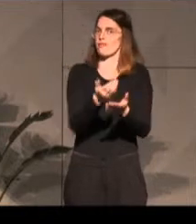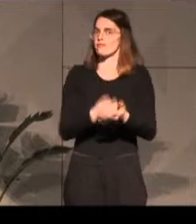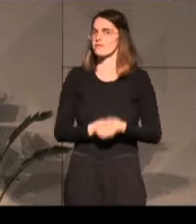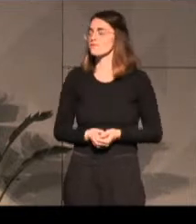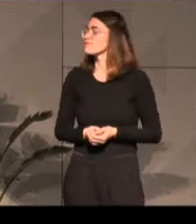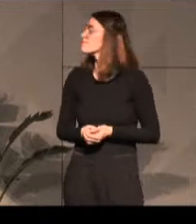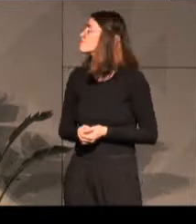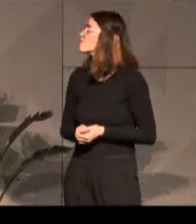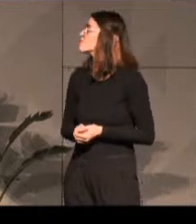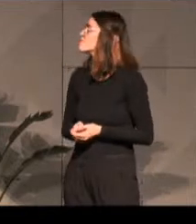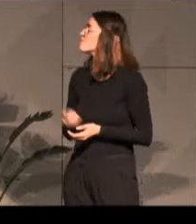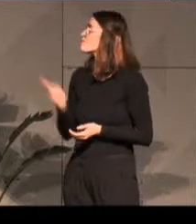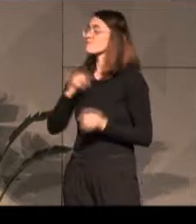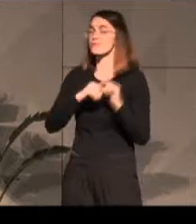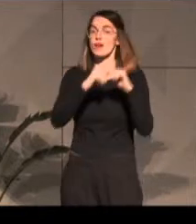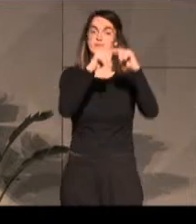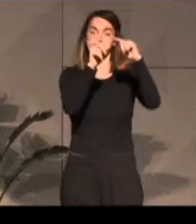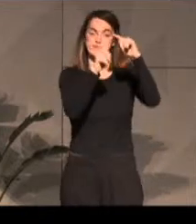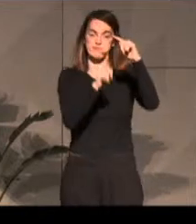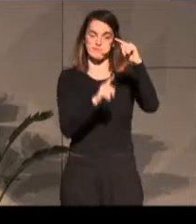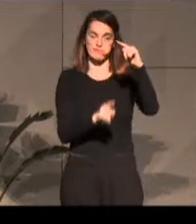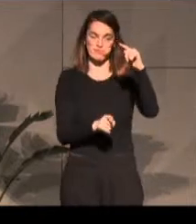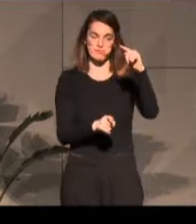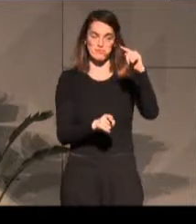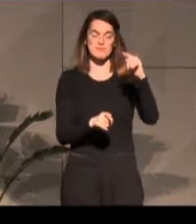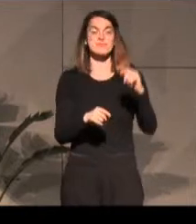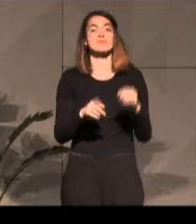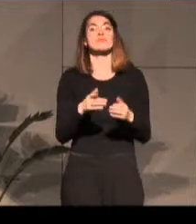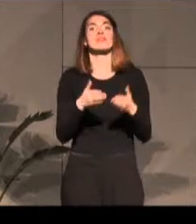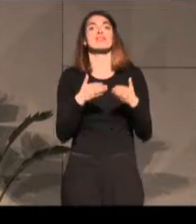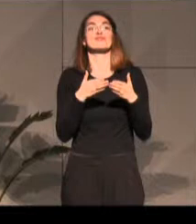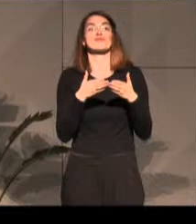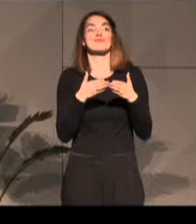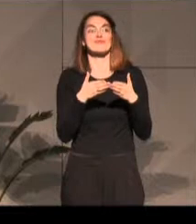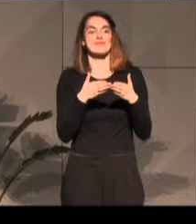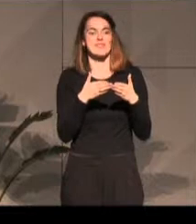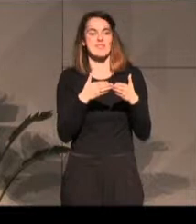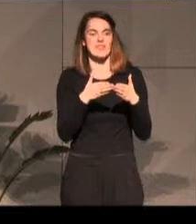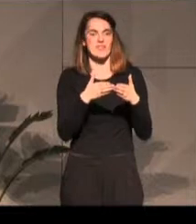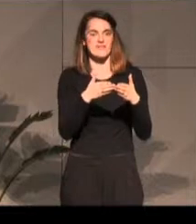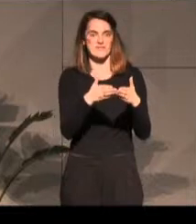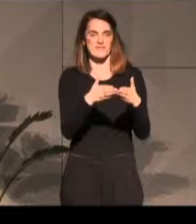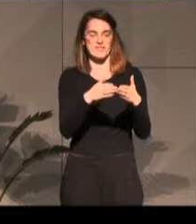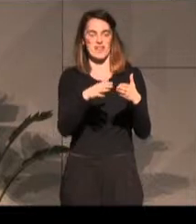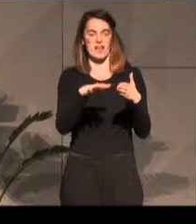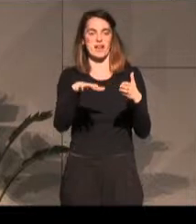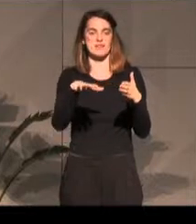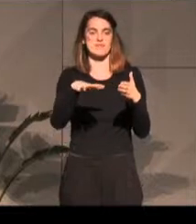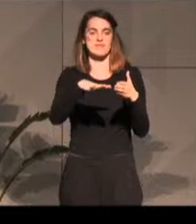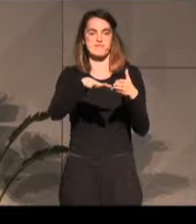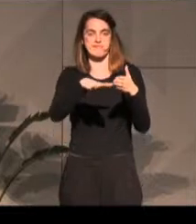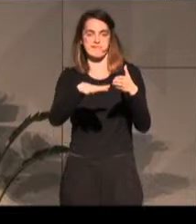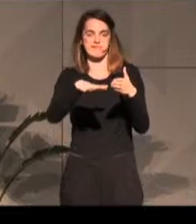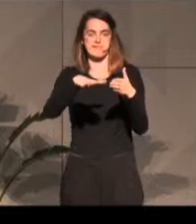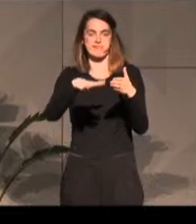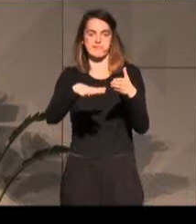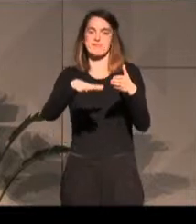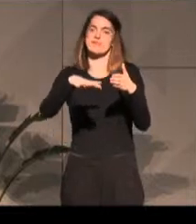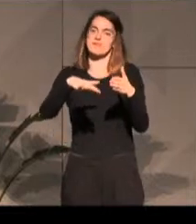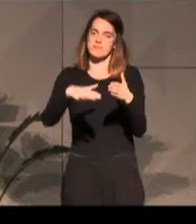When the ice flows come to the end of their lifespan, this is down here.